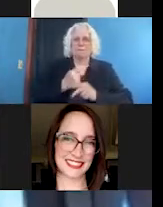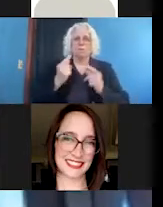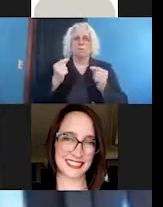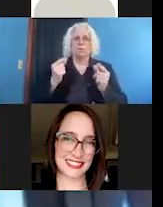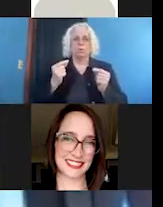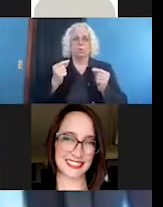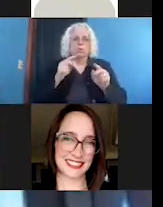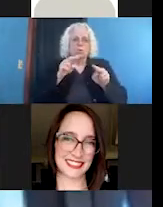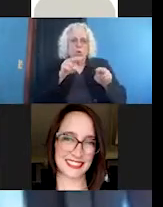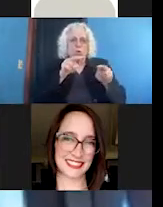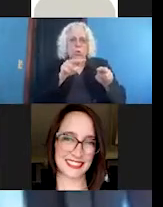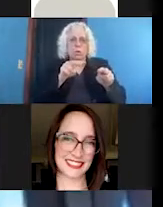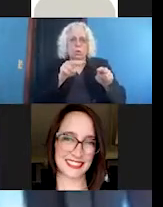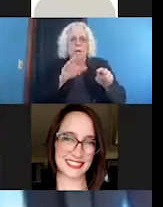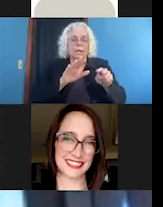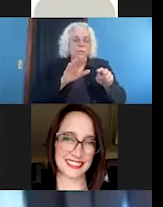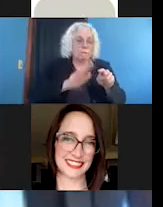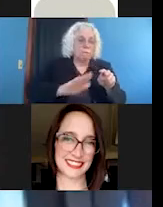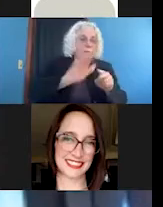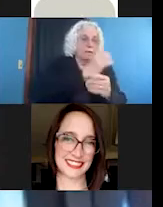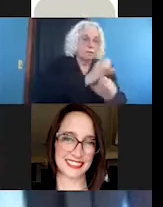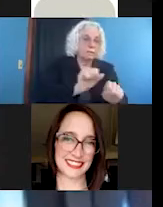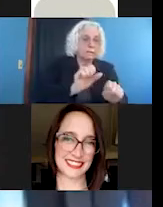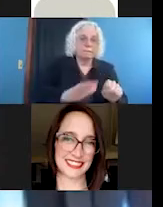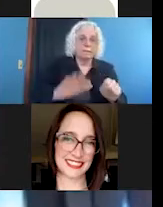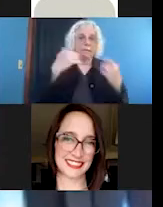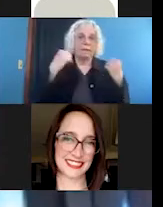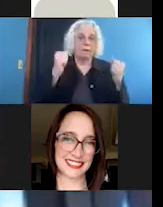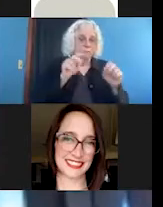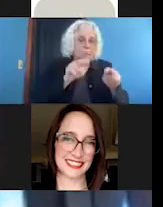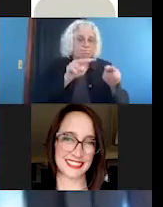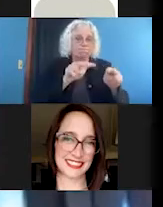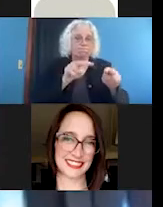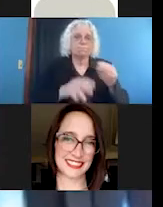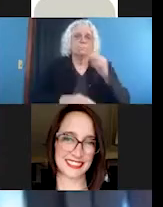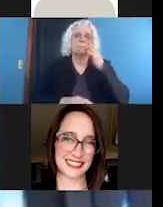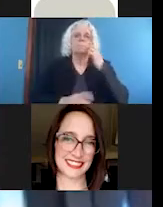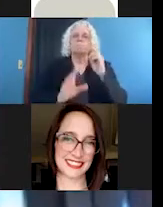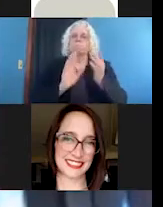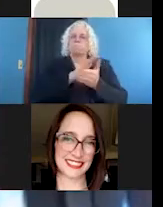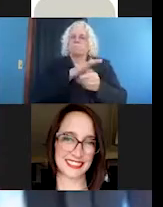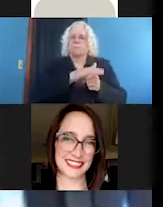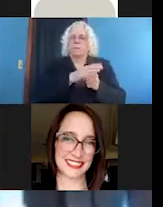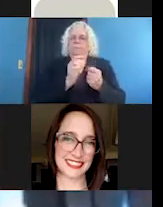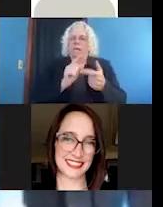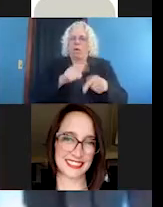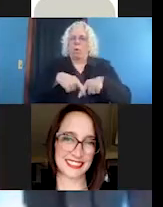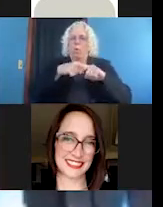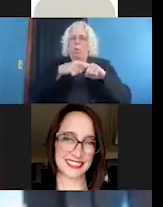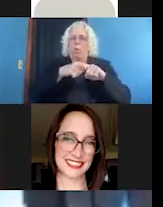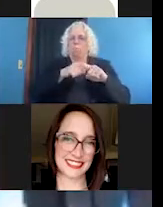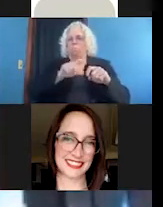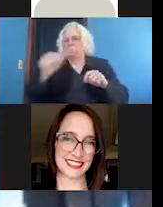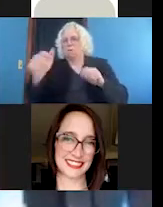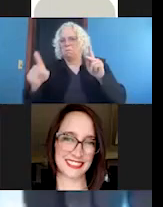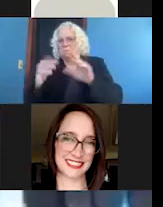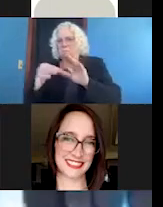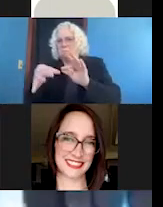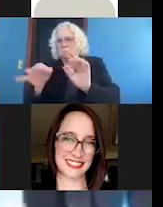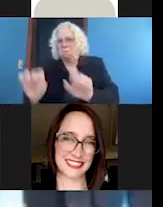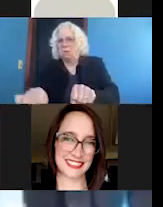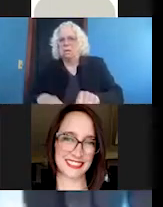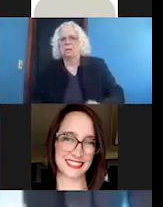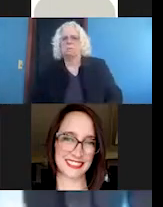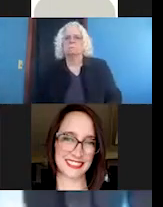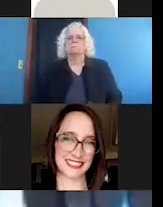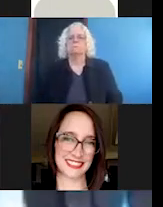eye on their safety and health. So I'll stop at that point and allow others to have the